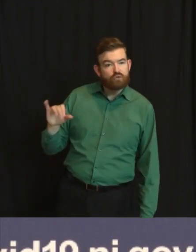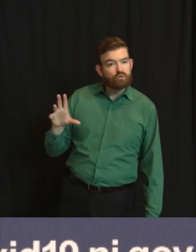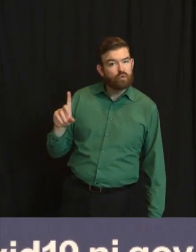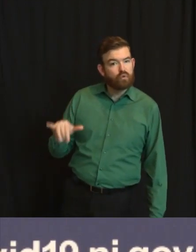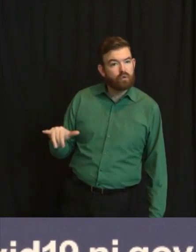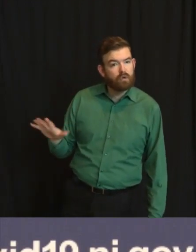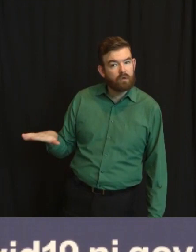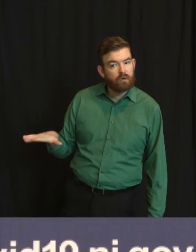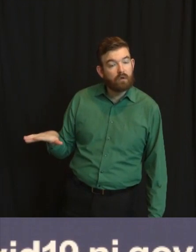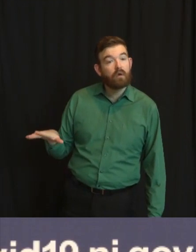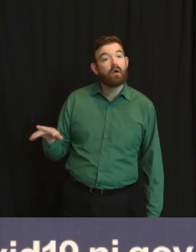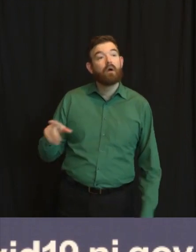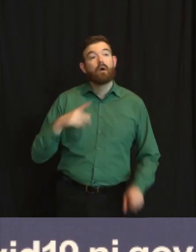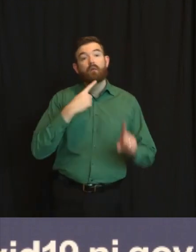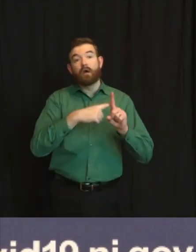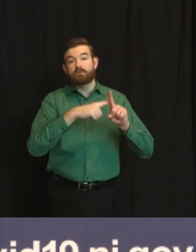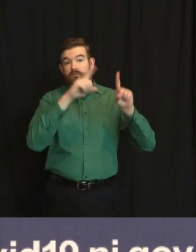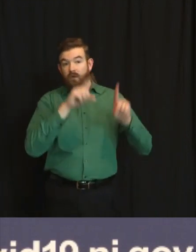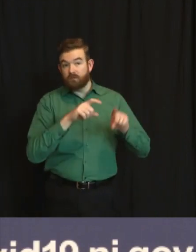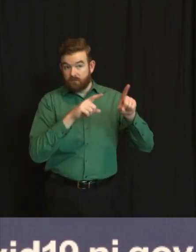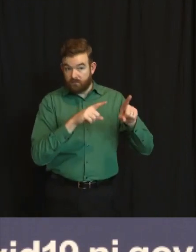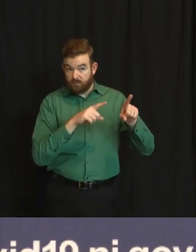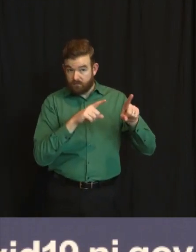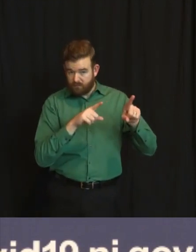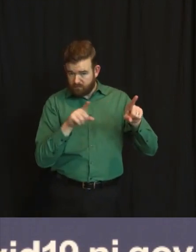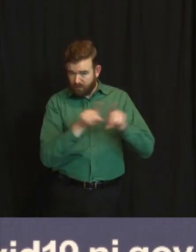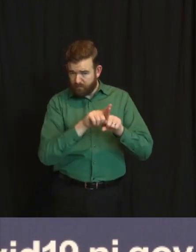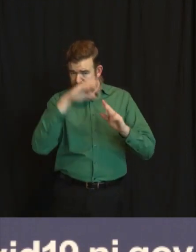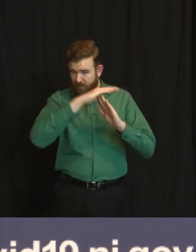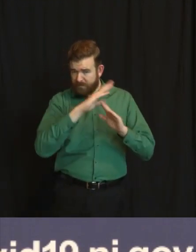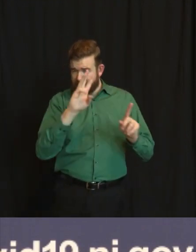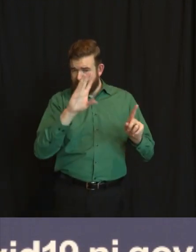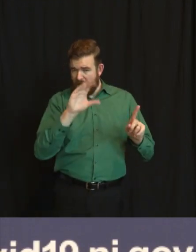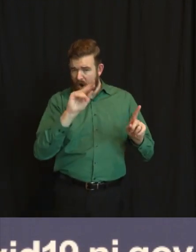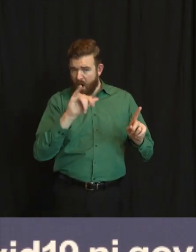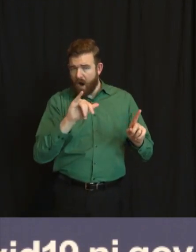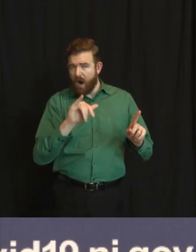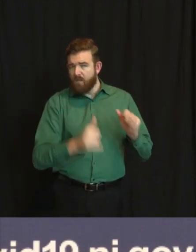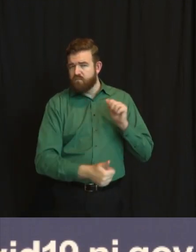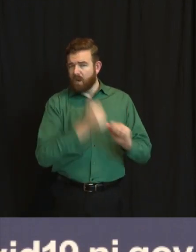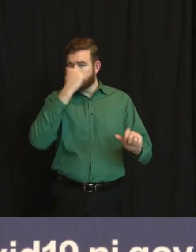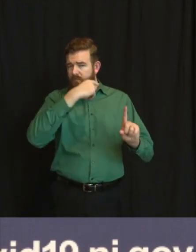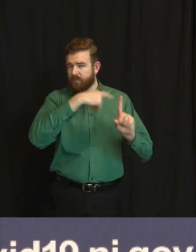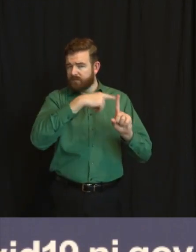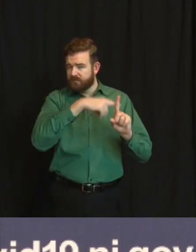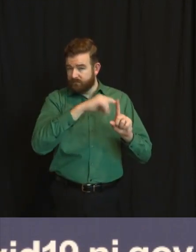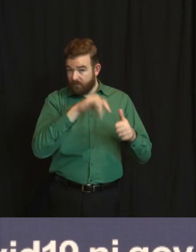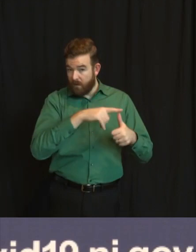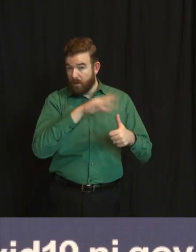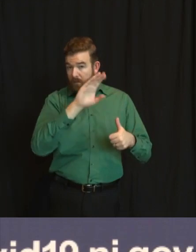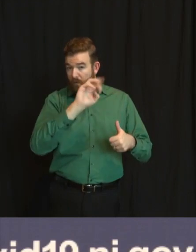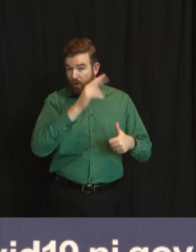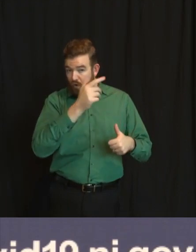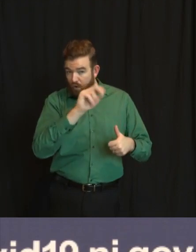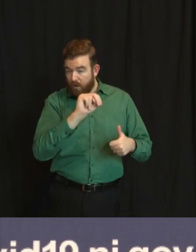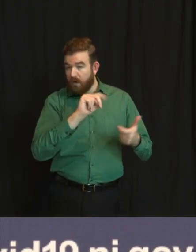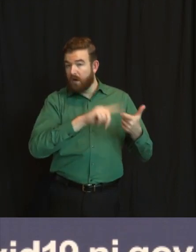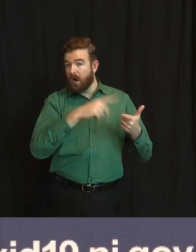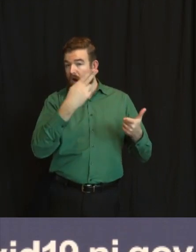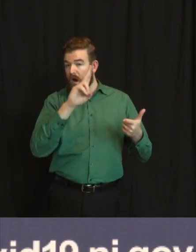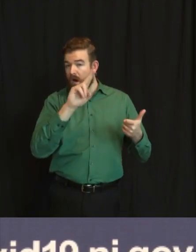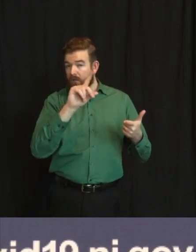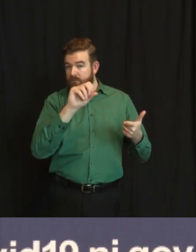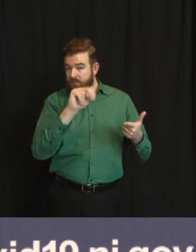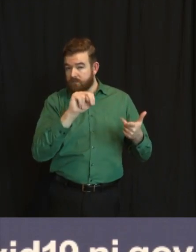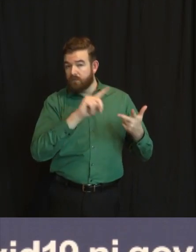it's the same 6 counties that continue to have the overwhelming bulk in order: Bergen, Hudson, Essex, Union, Passaic,